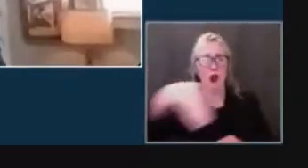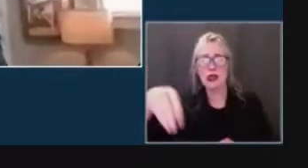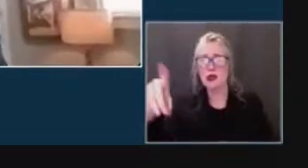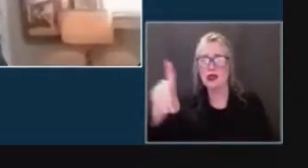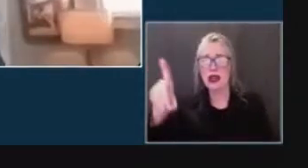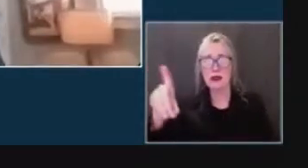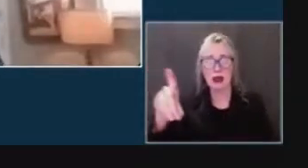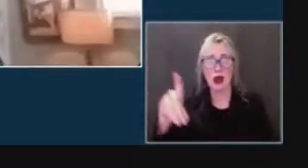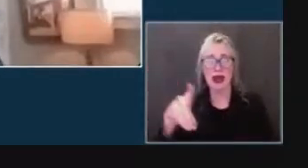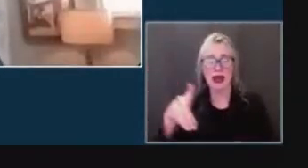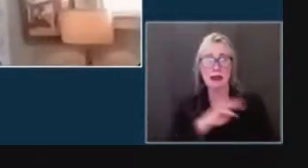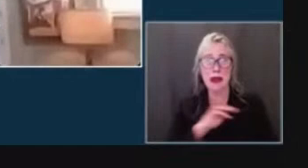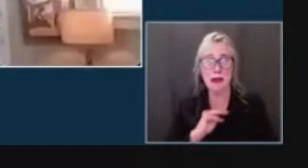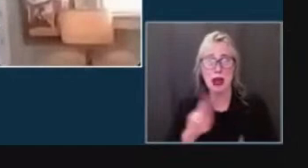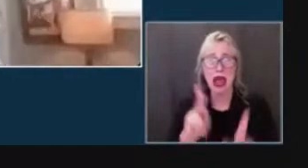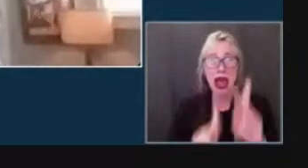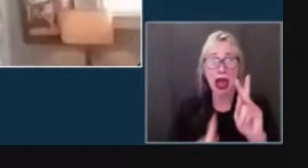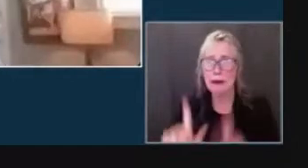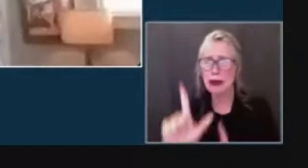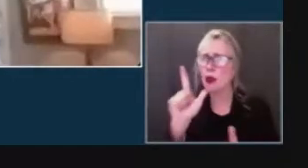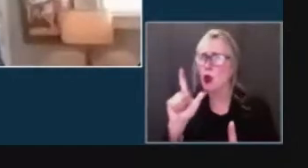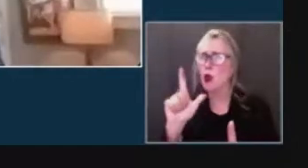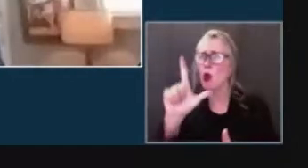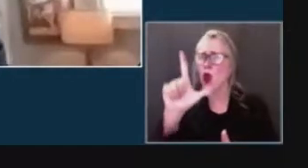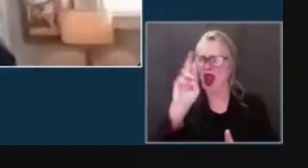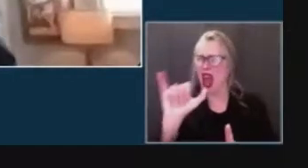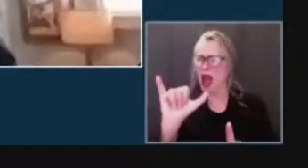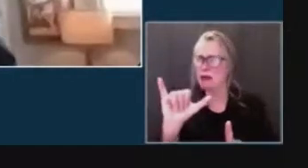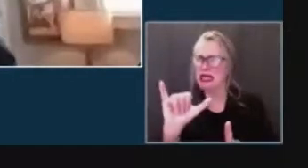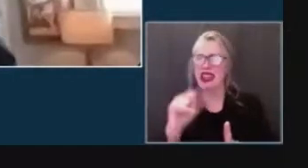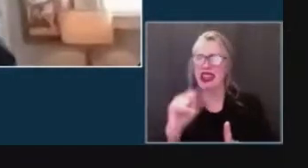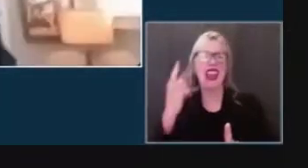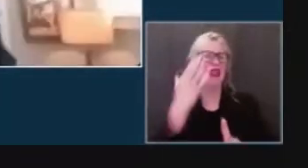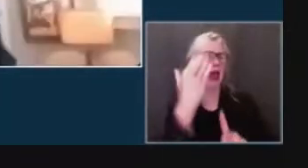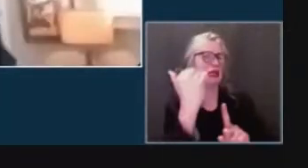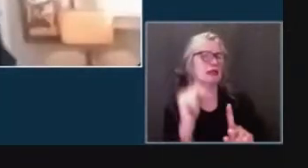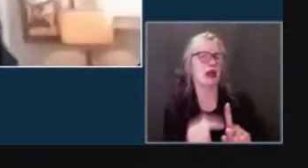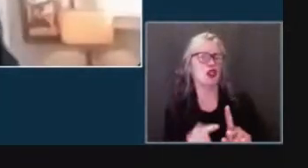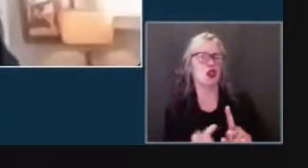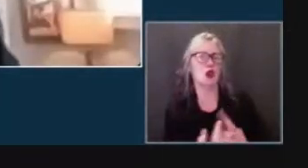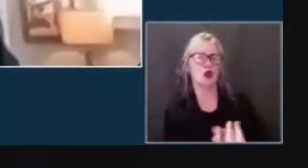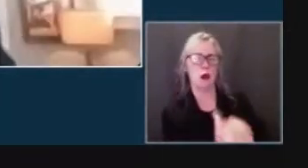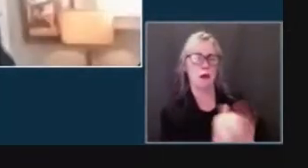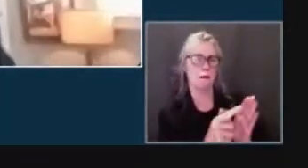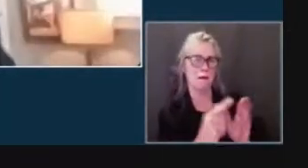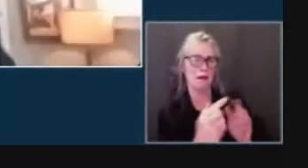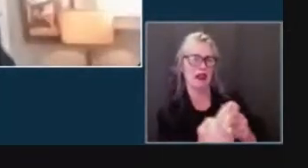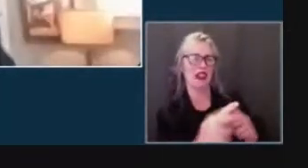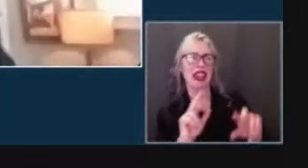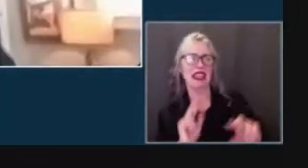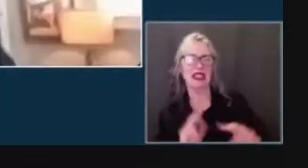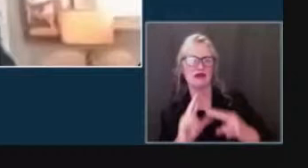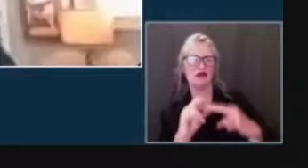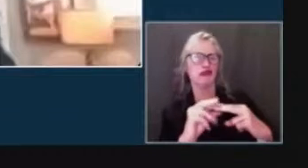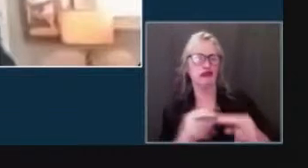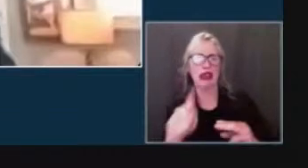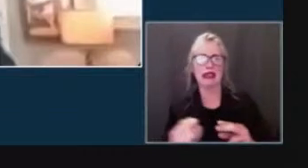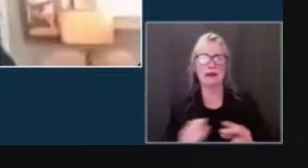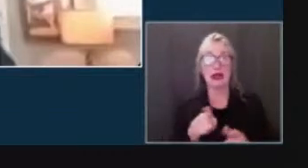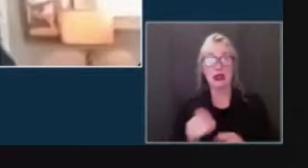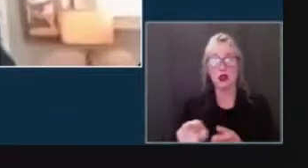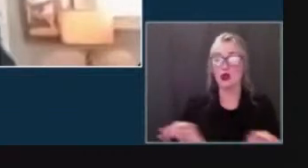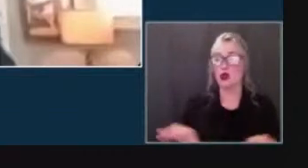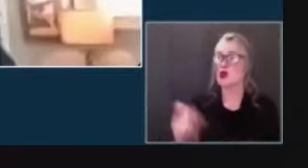lobbyists expect something in return. You can't simply elect Democrats to office and call it a day. To